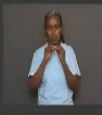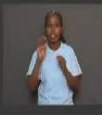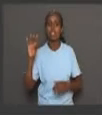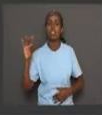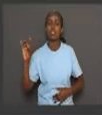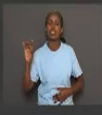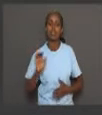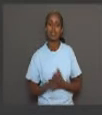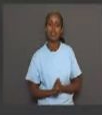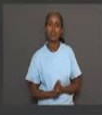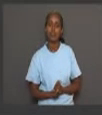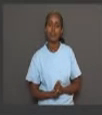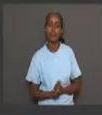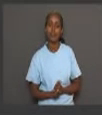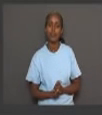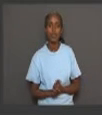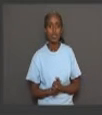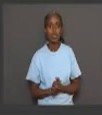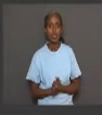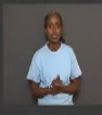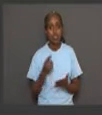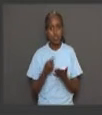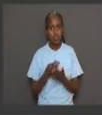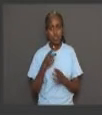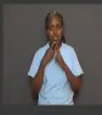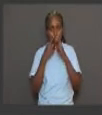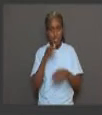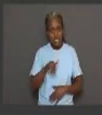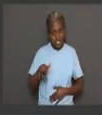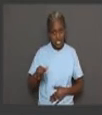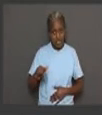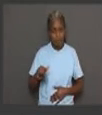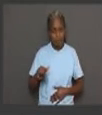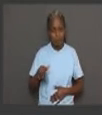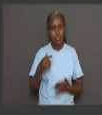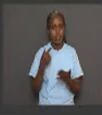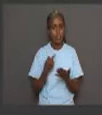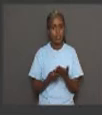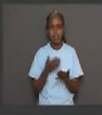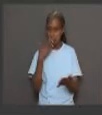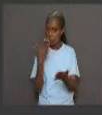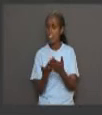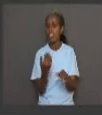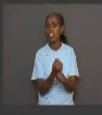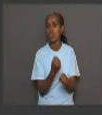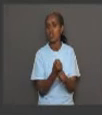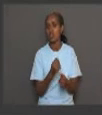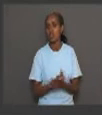8. Does that resemble your answer? If it does, great job.